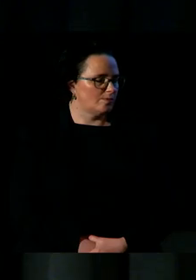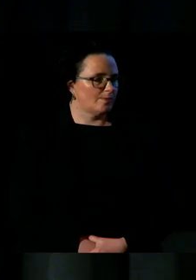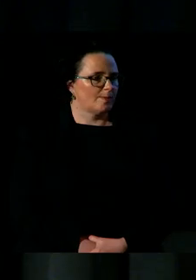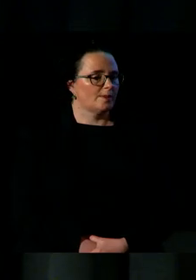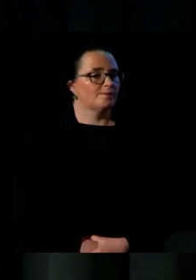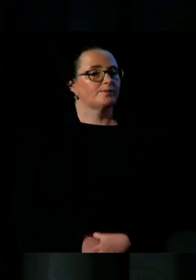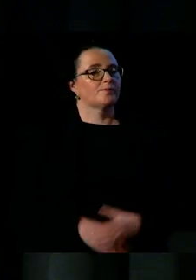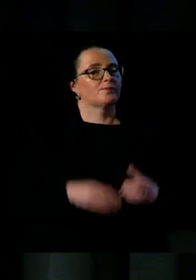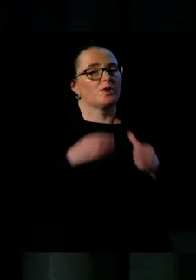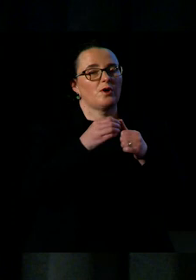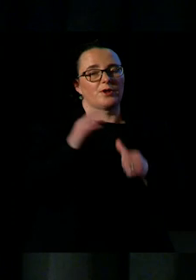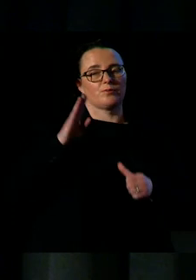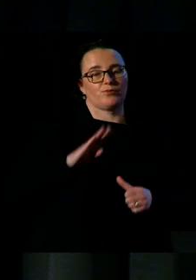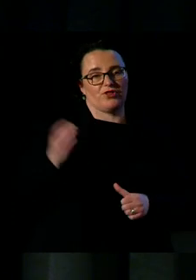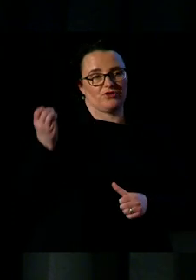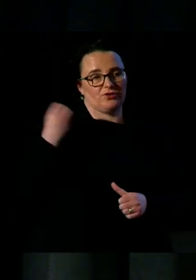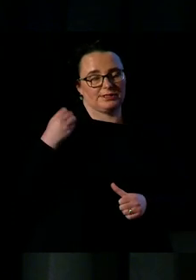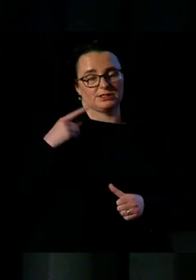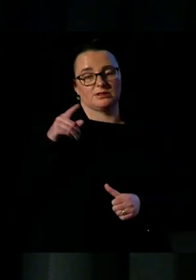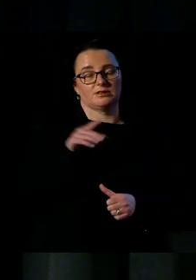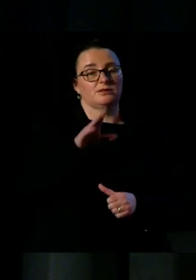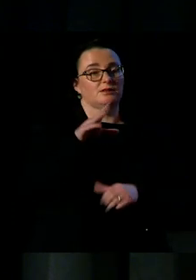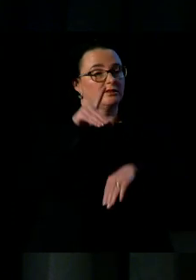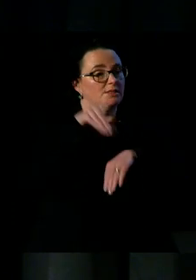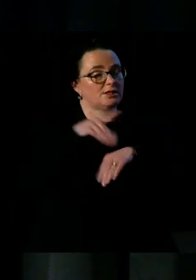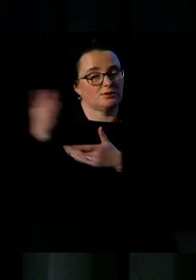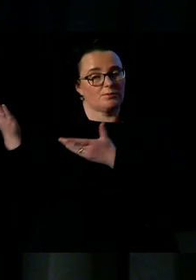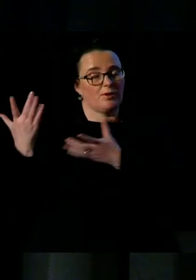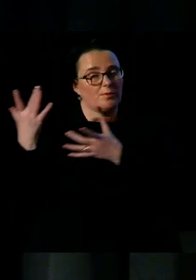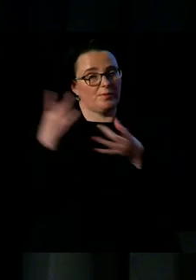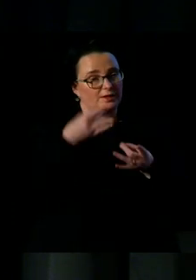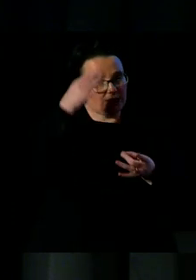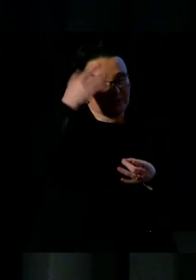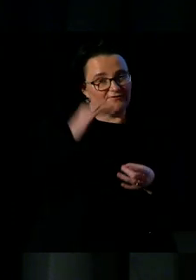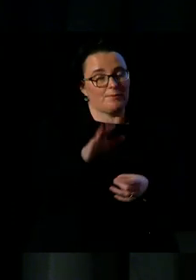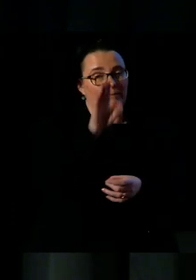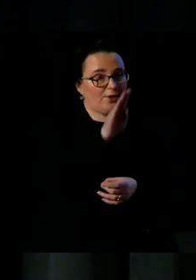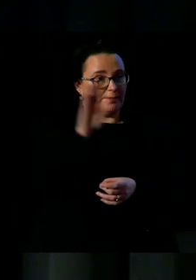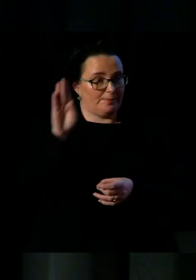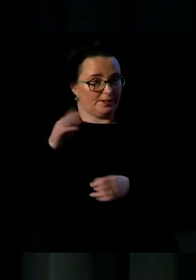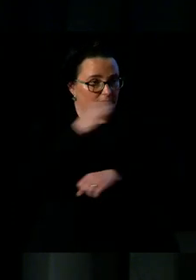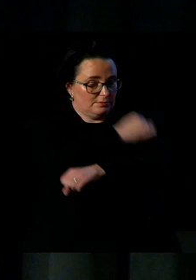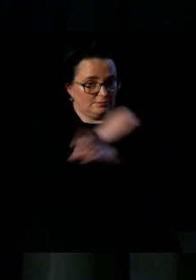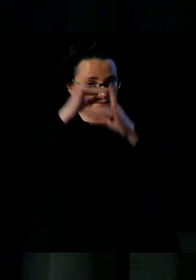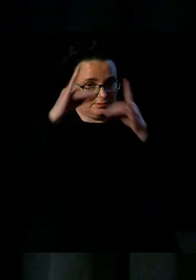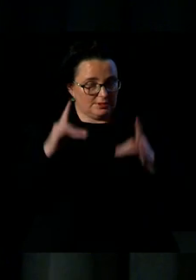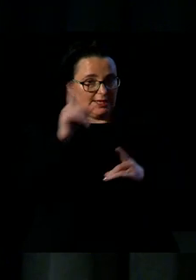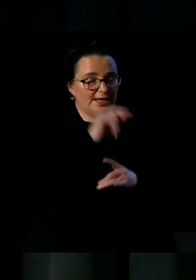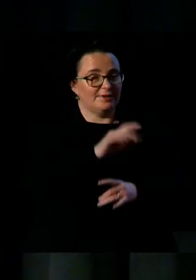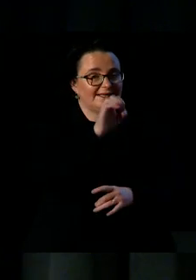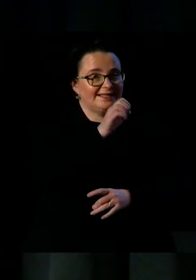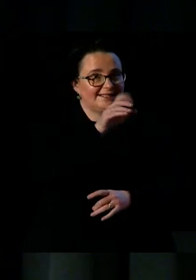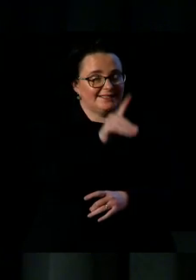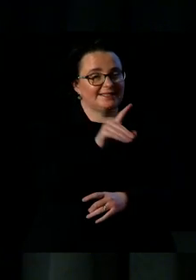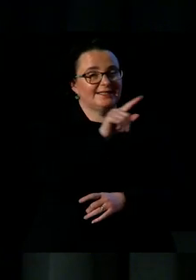Another brother and sister who Bob Collis brought back to Ireland from Bergen-Belsen were Zoltan and Edith Zinn Collis, who